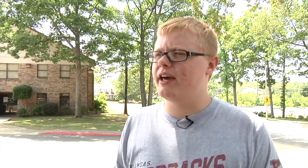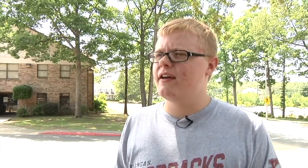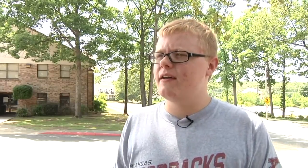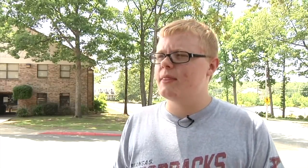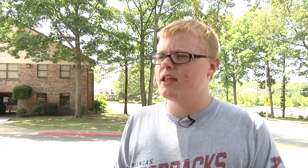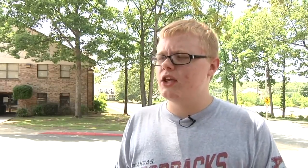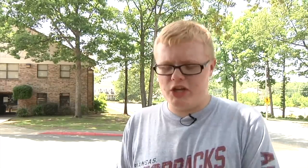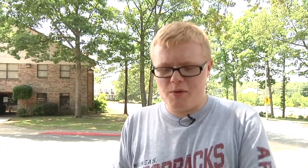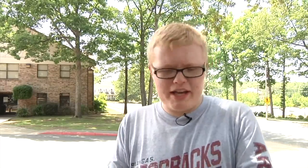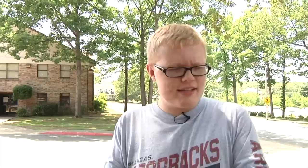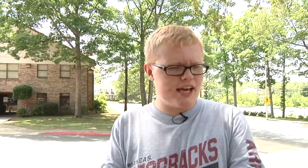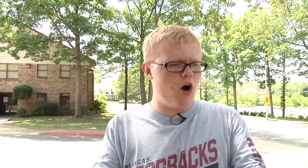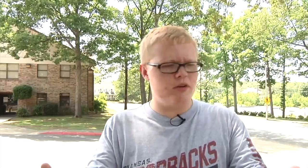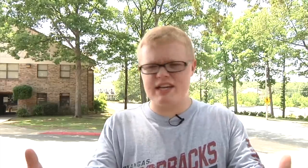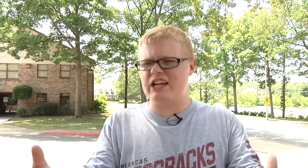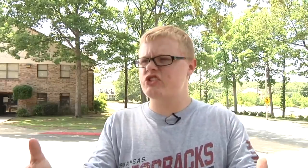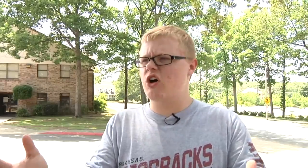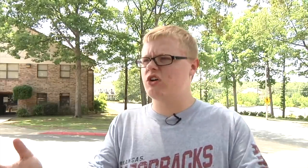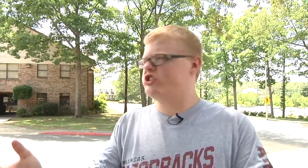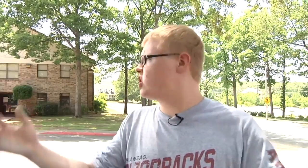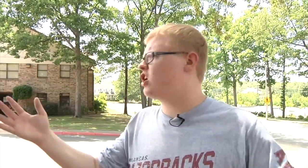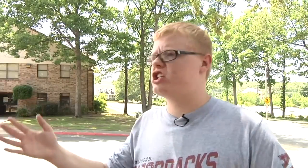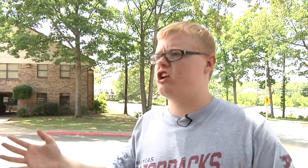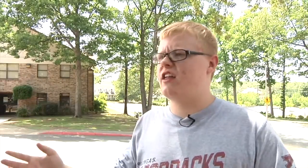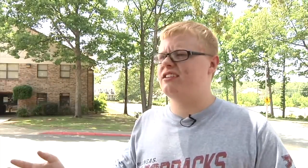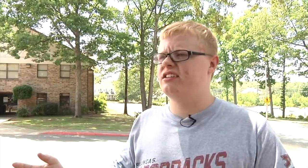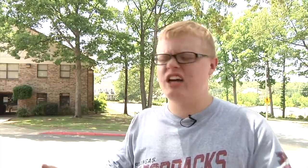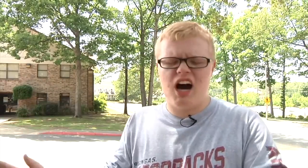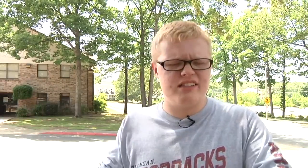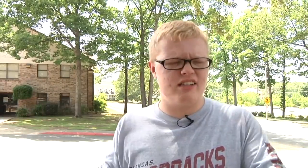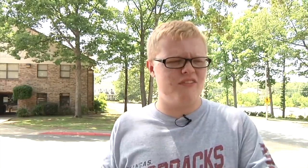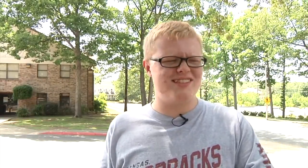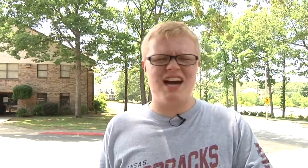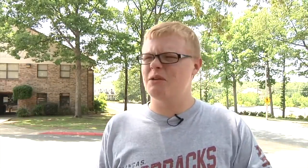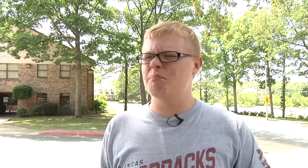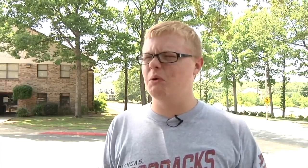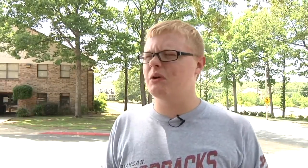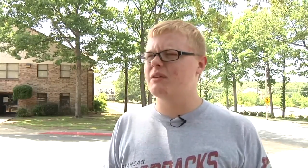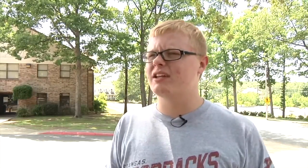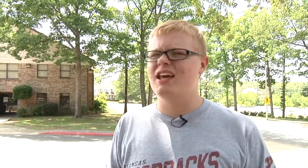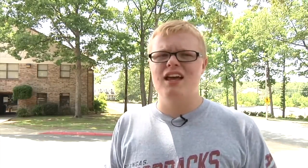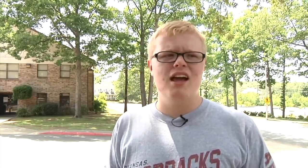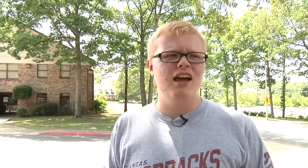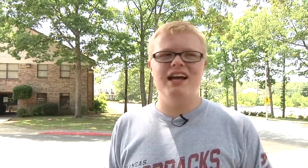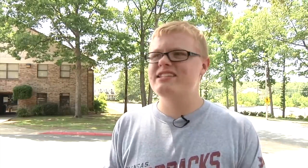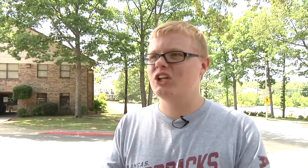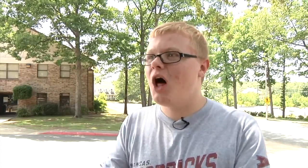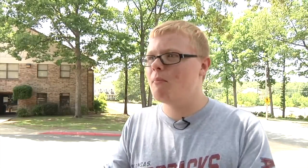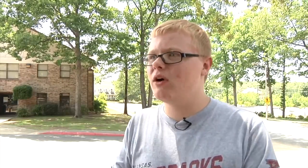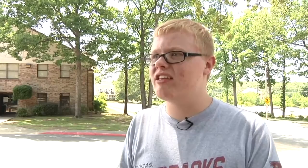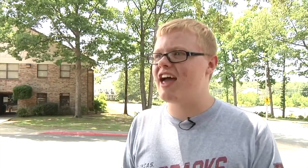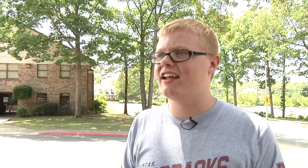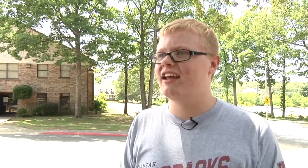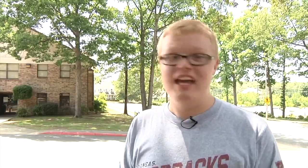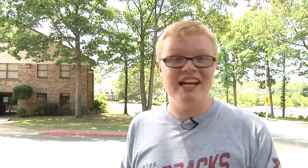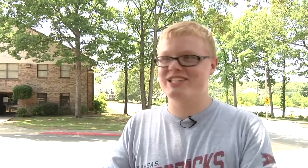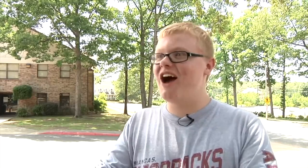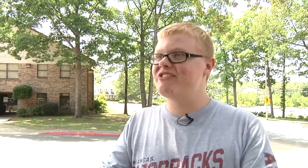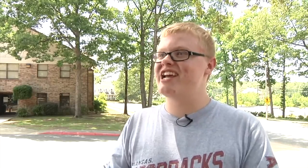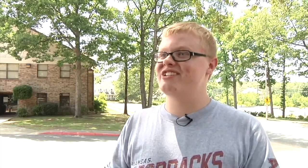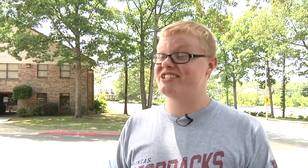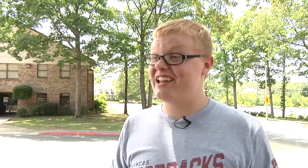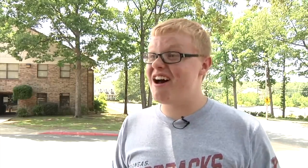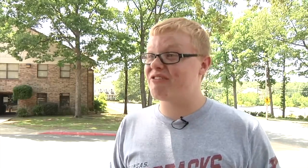it that way. You know, I guess I always kind of saw church and all that God stuff as kind of boring, but it's a lot more than that.